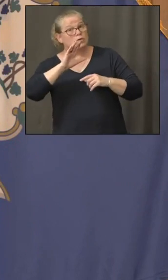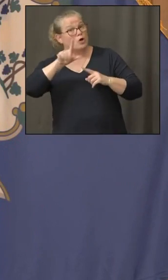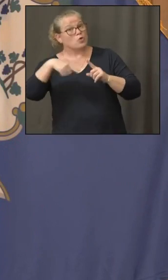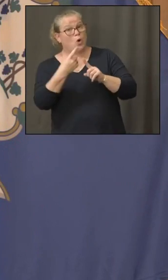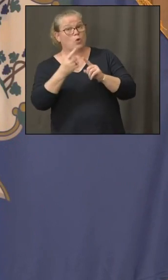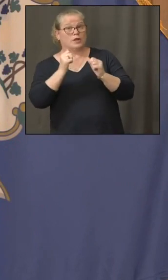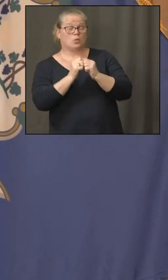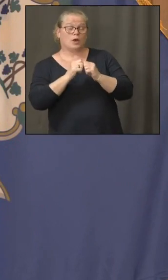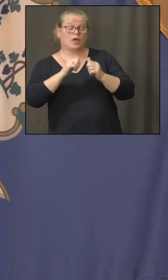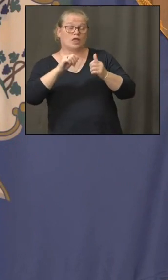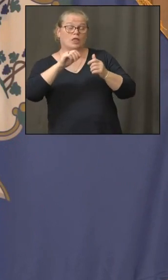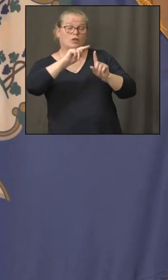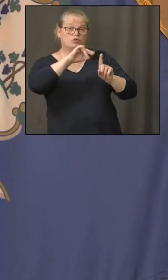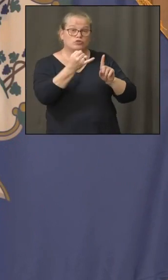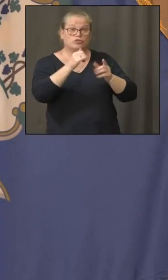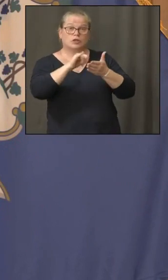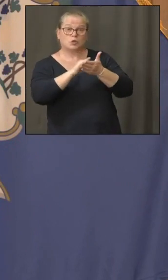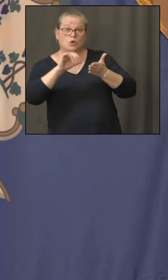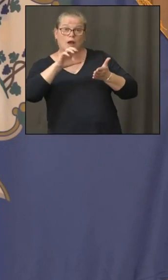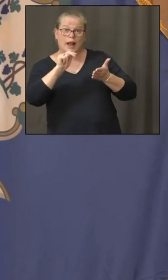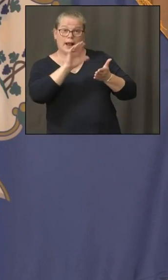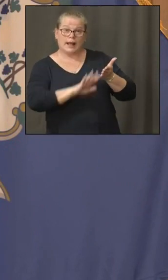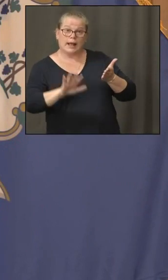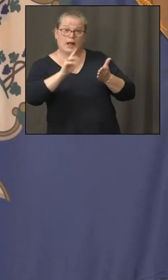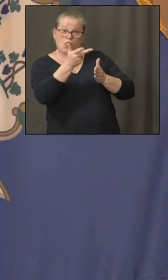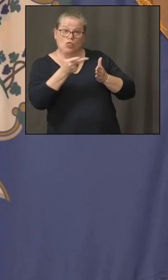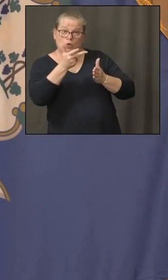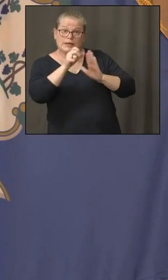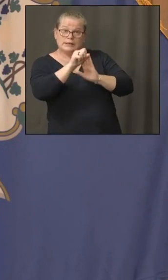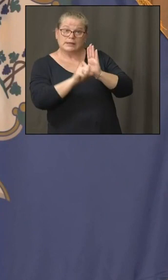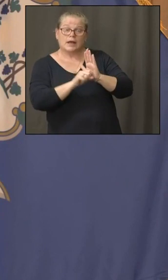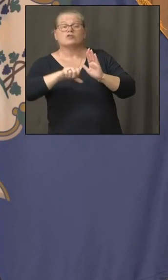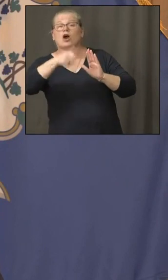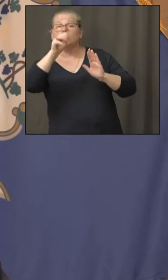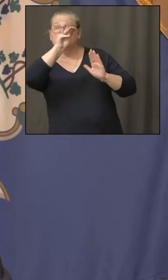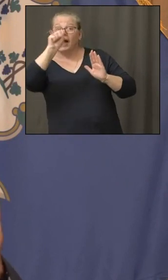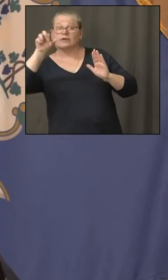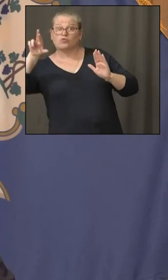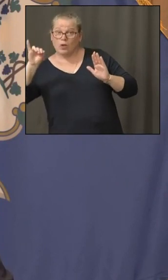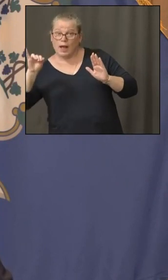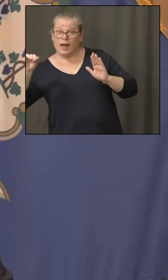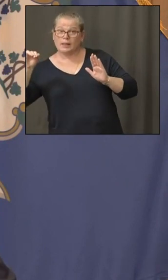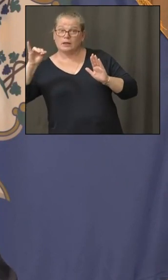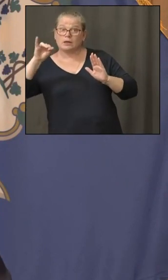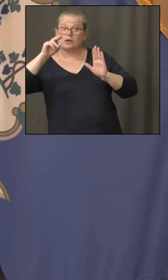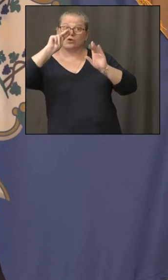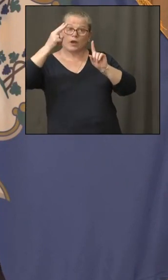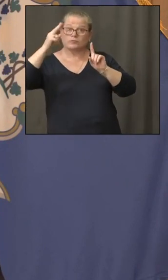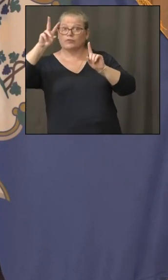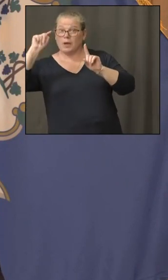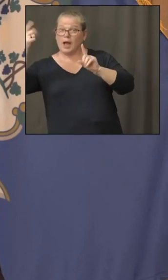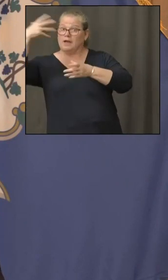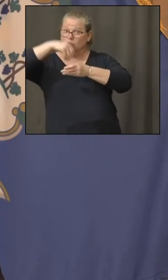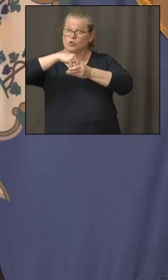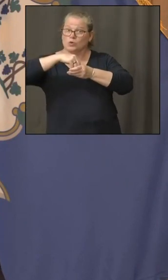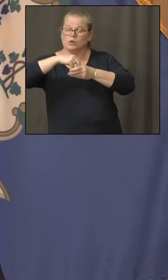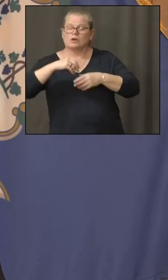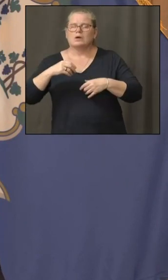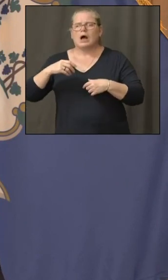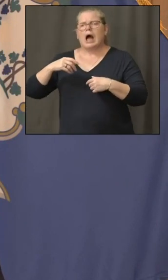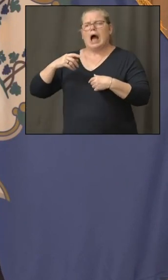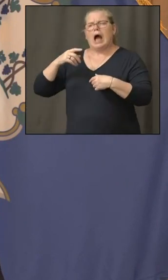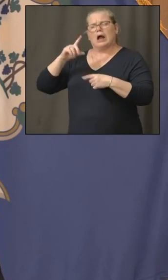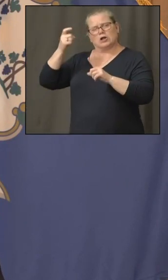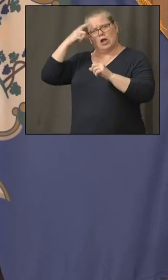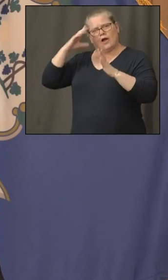Jersey. I talked to Governor Cuomo today. I'll be reaching out to the other governors as well in this region. We've done so much work together,